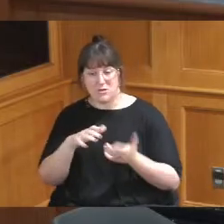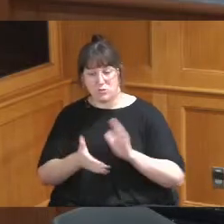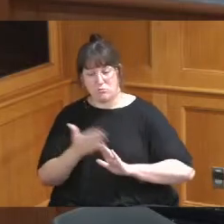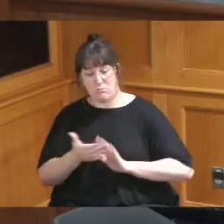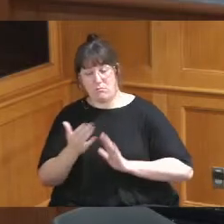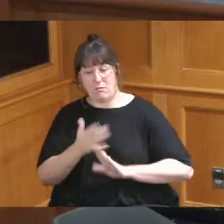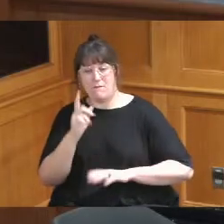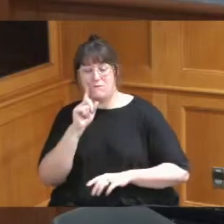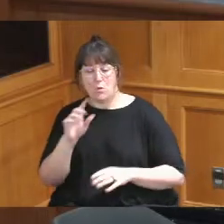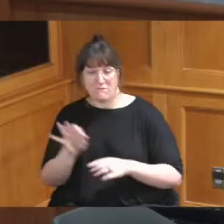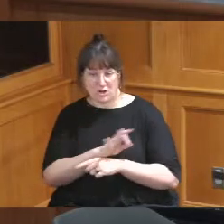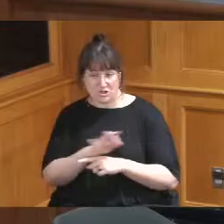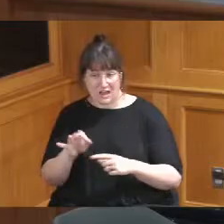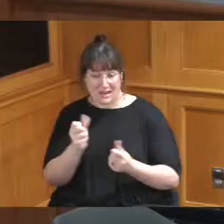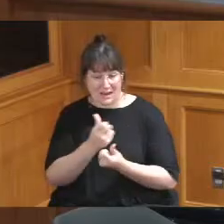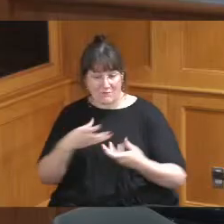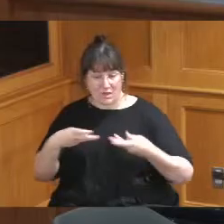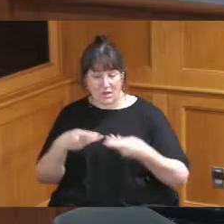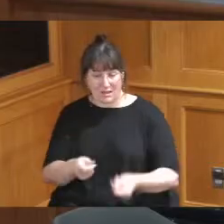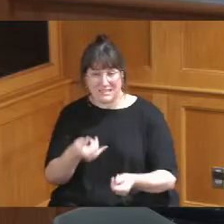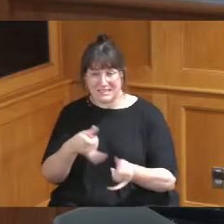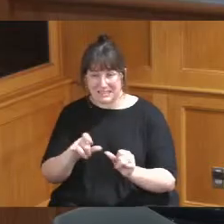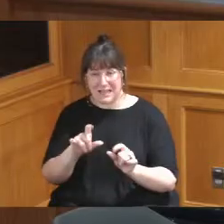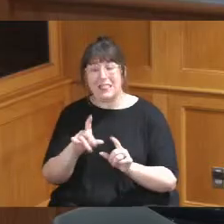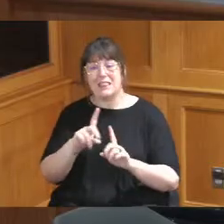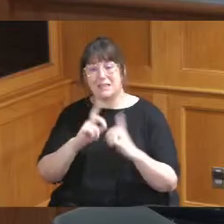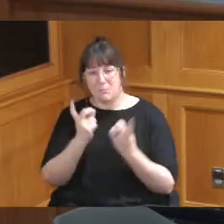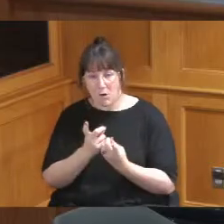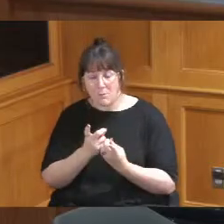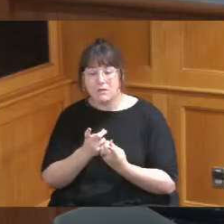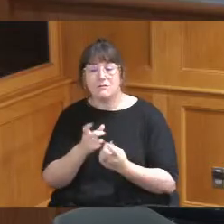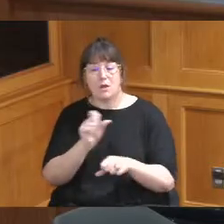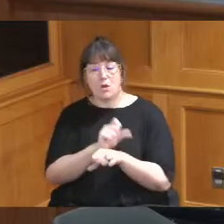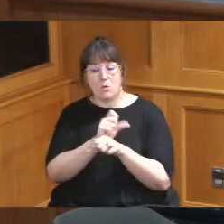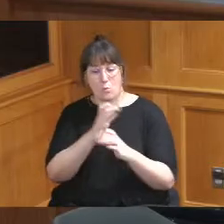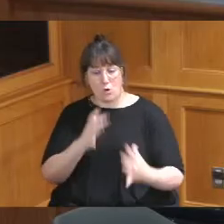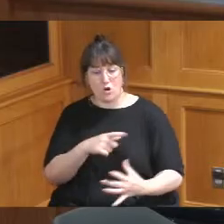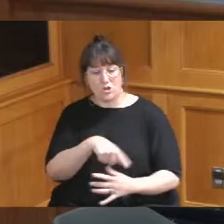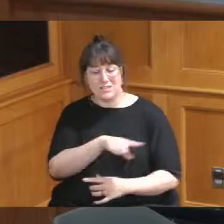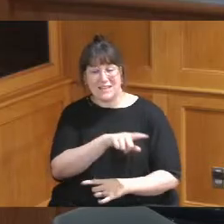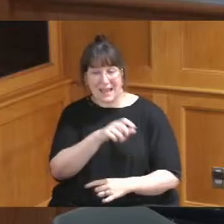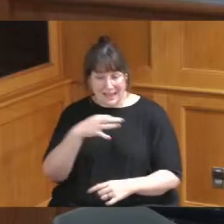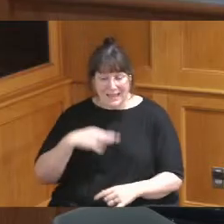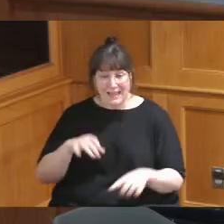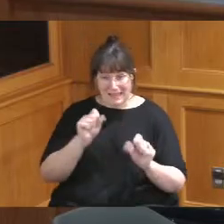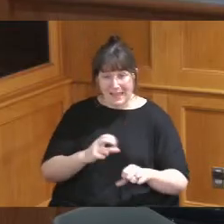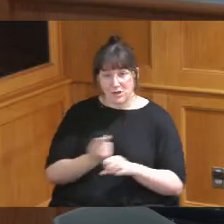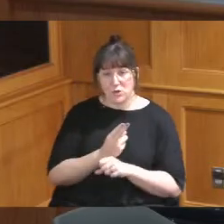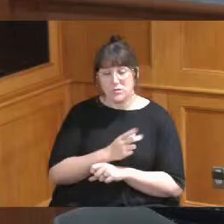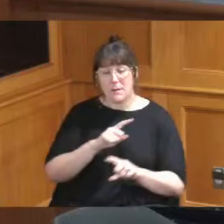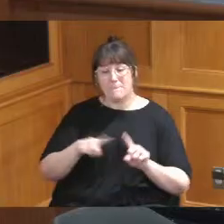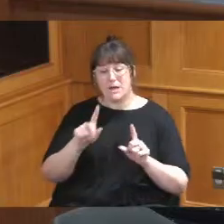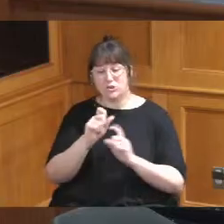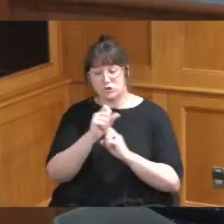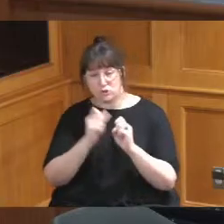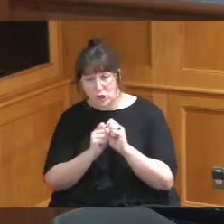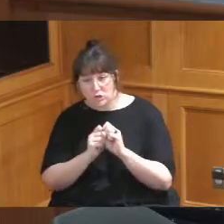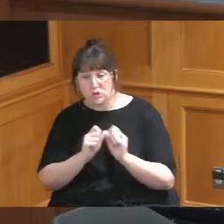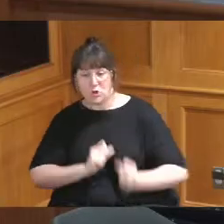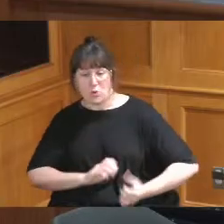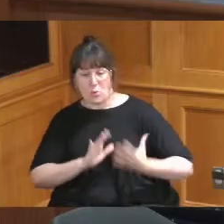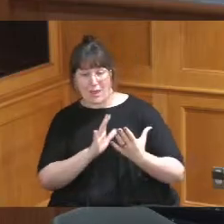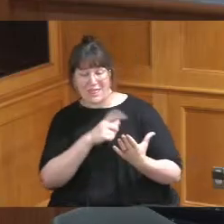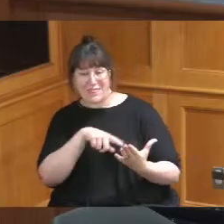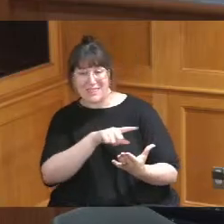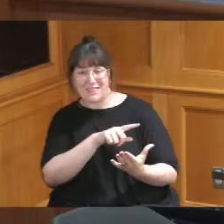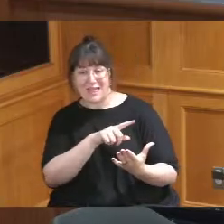operational functionality and efficiency within the department, that employees are entitled to use the leave, but we structured it in a way that it would be something that